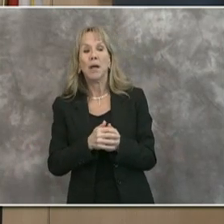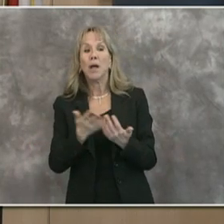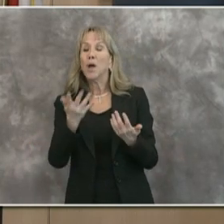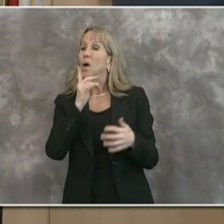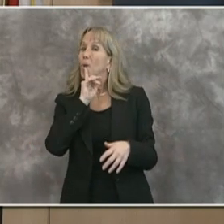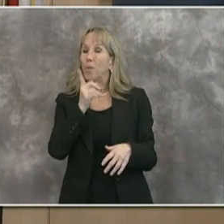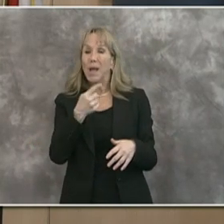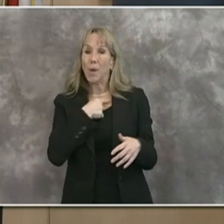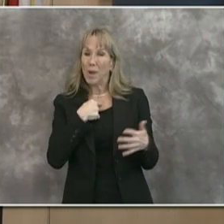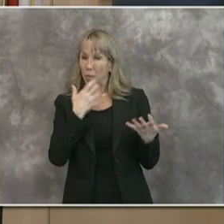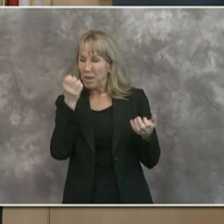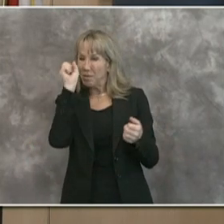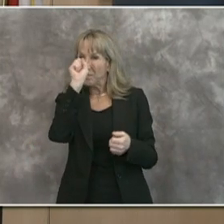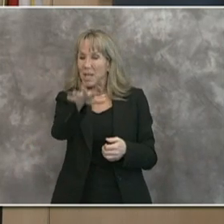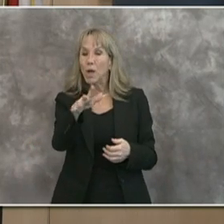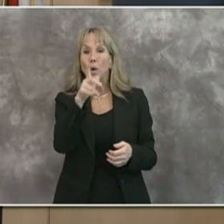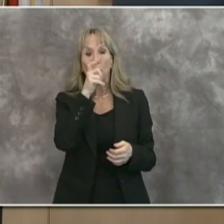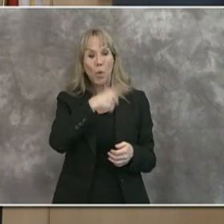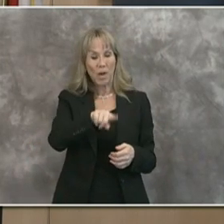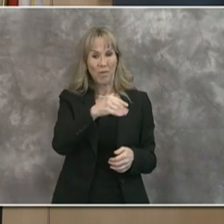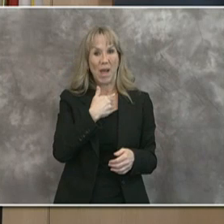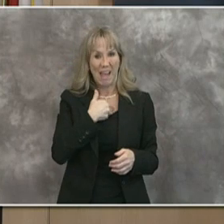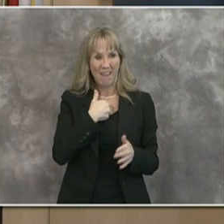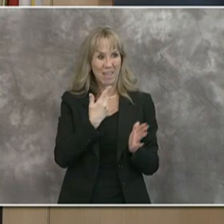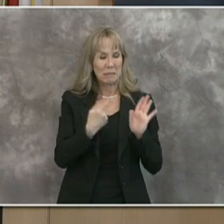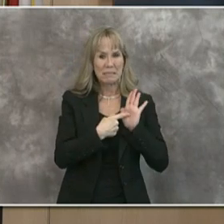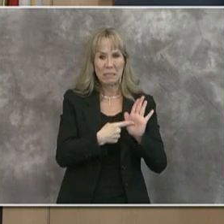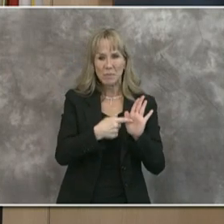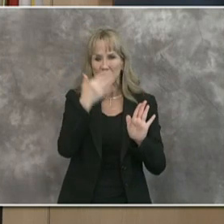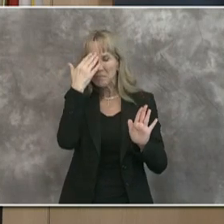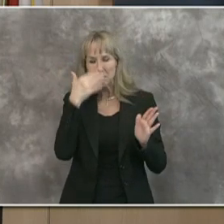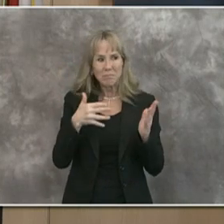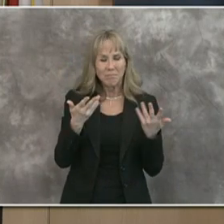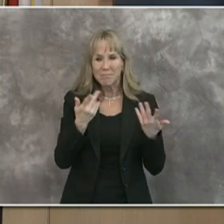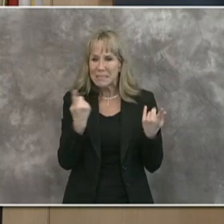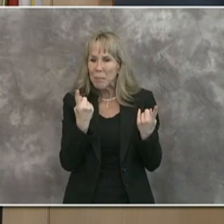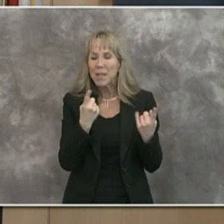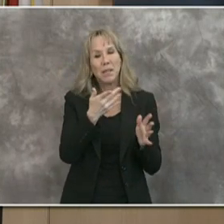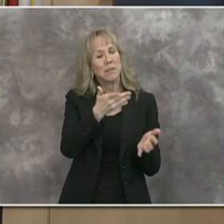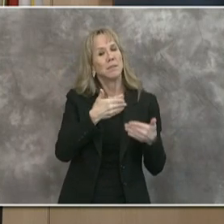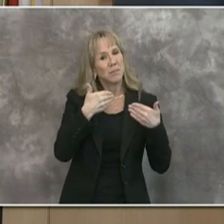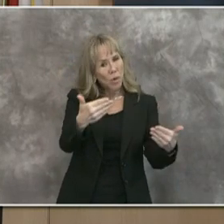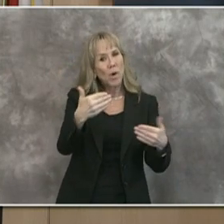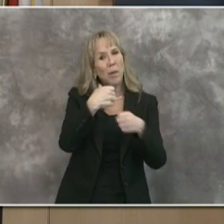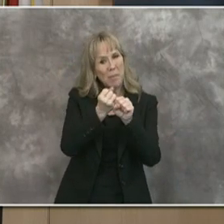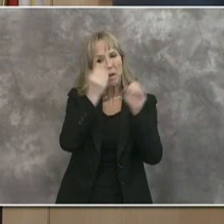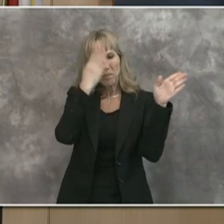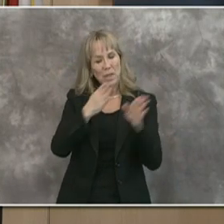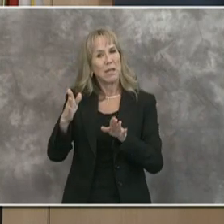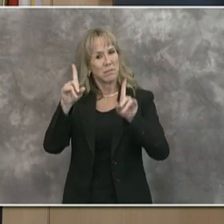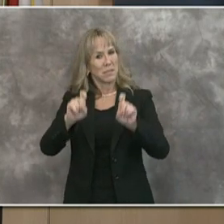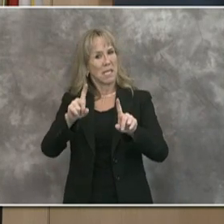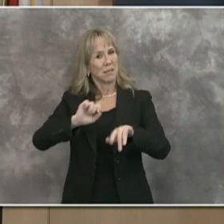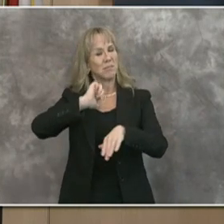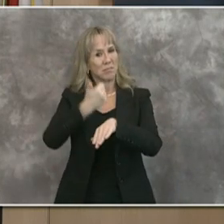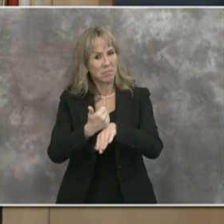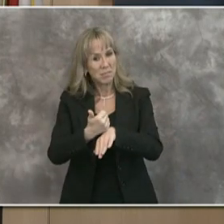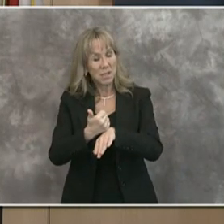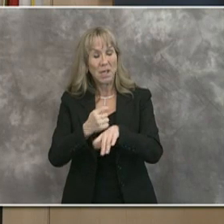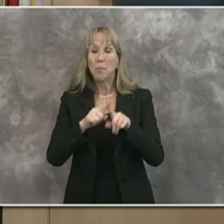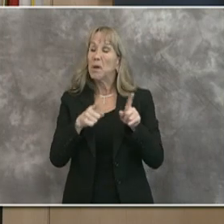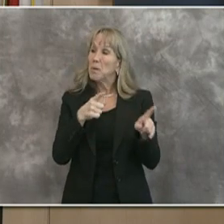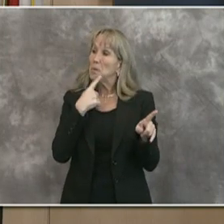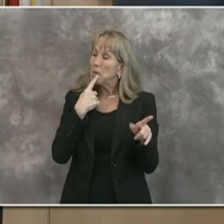individuals who are symptomatic to arrange to be tested, but the example that you gave, I think we